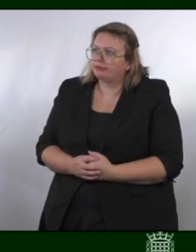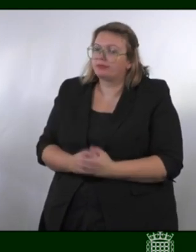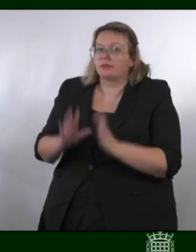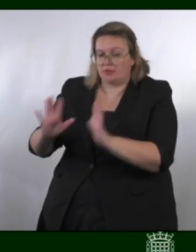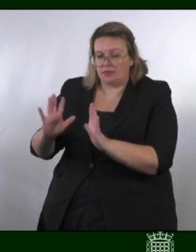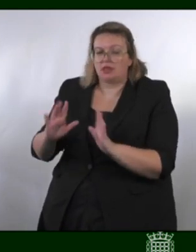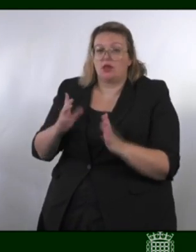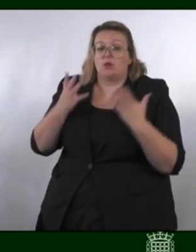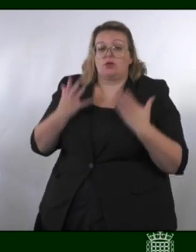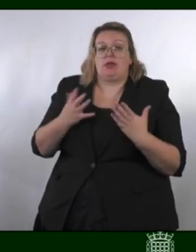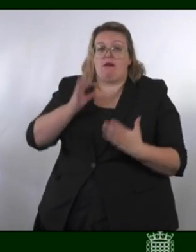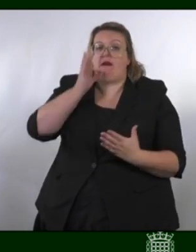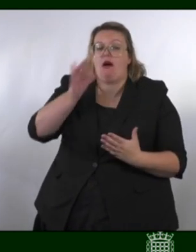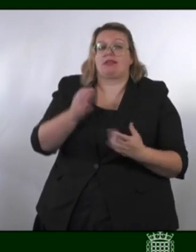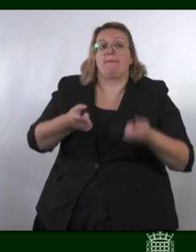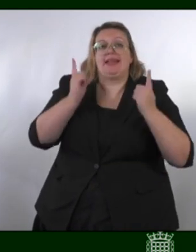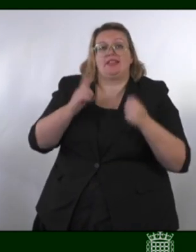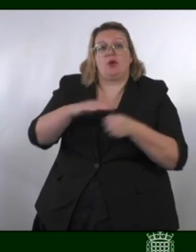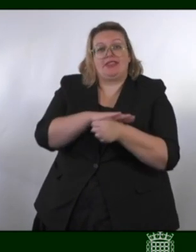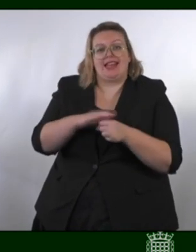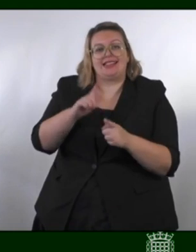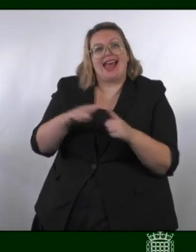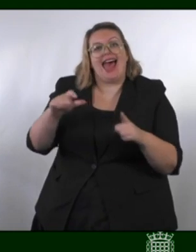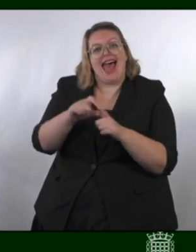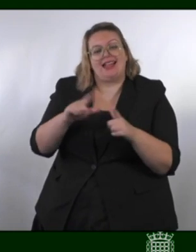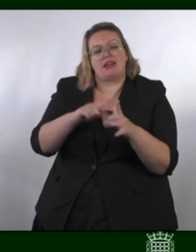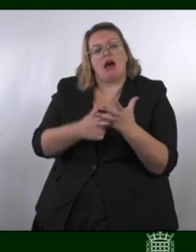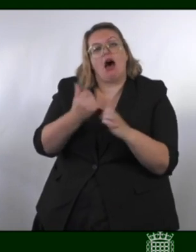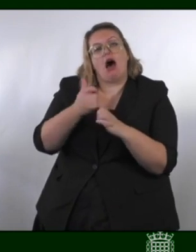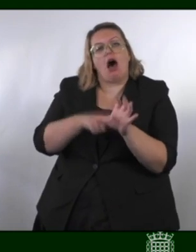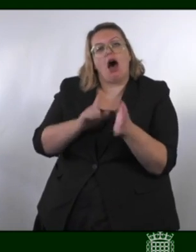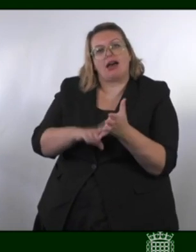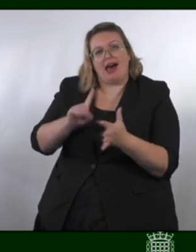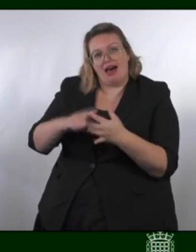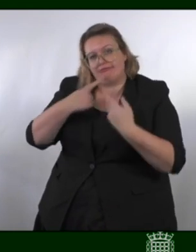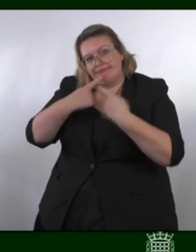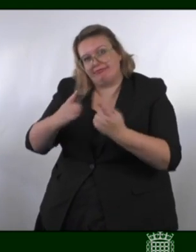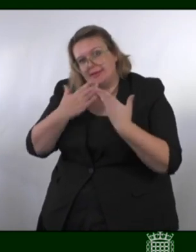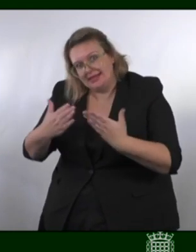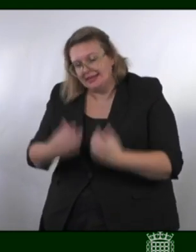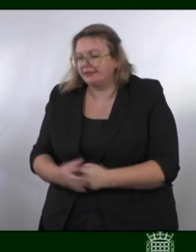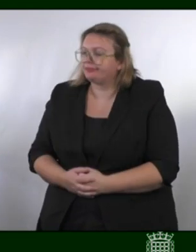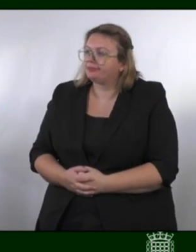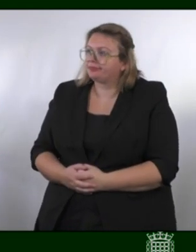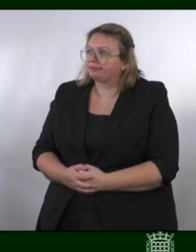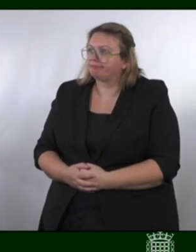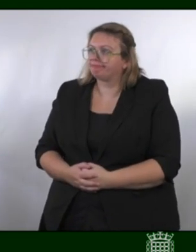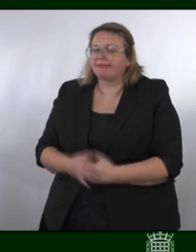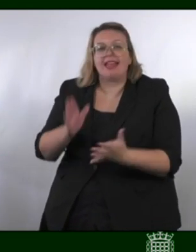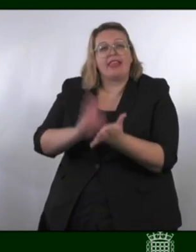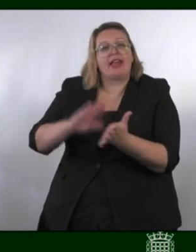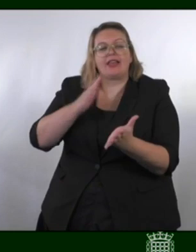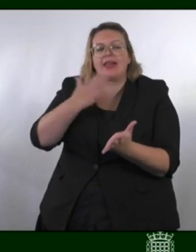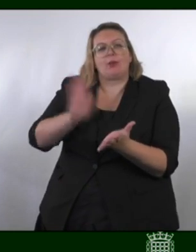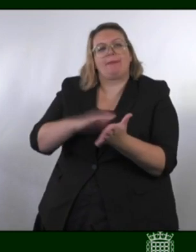call the Minister of State, Ed Argar, to do the statement. Ed Argar. Thank you, Mr. Speaker. Mr.